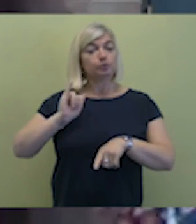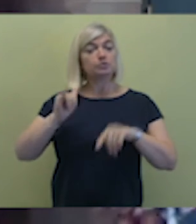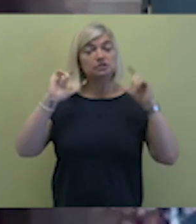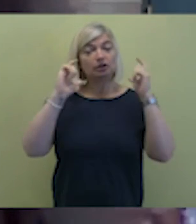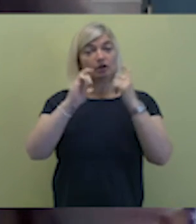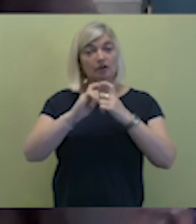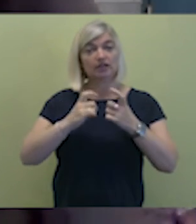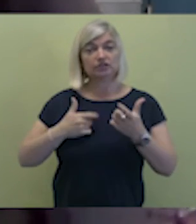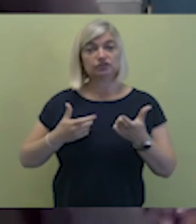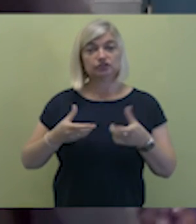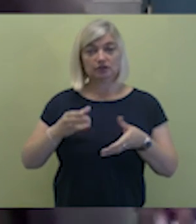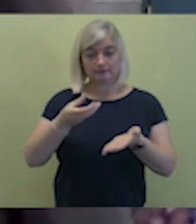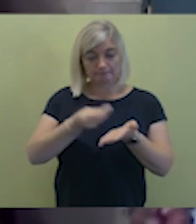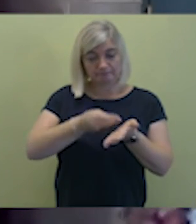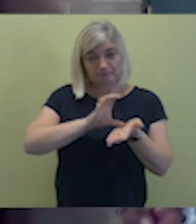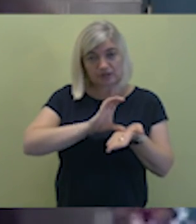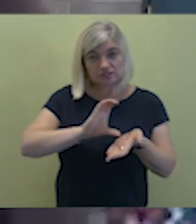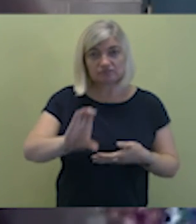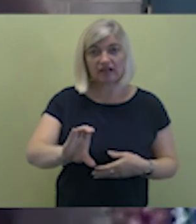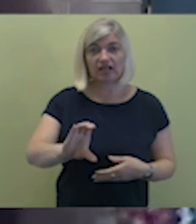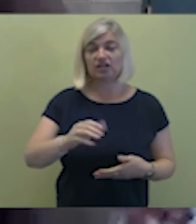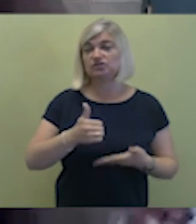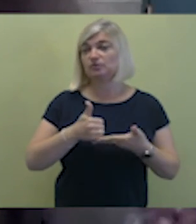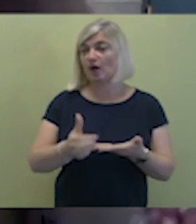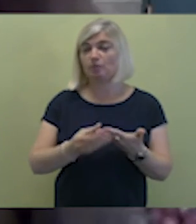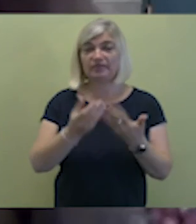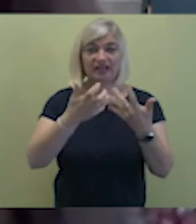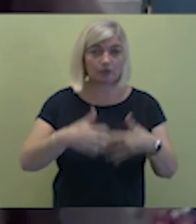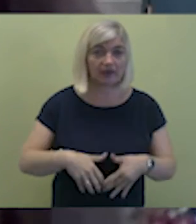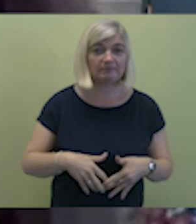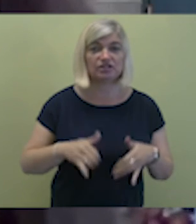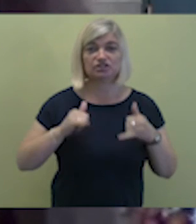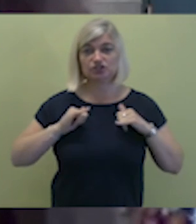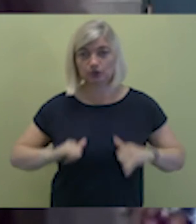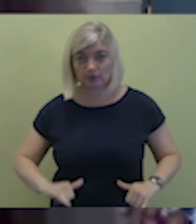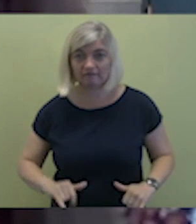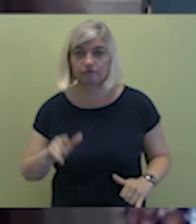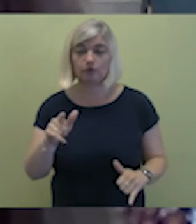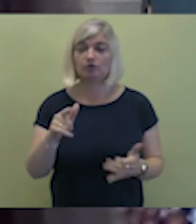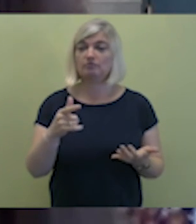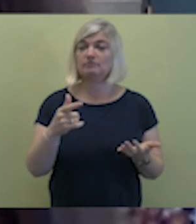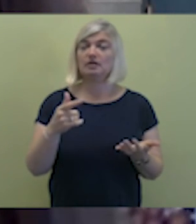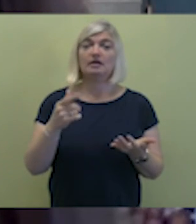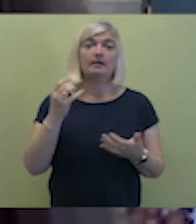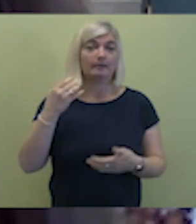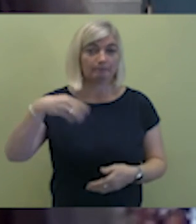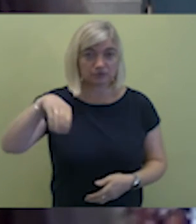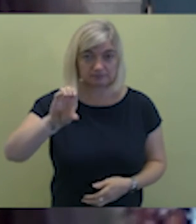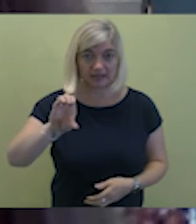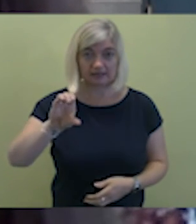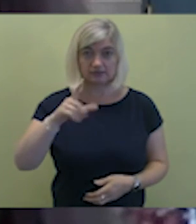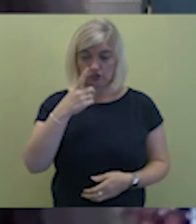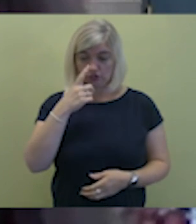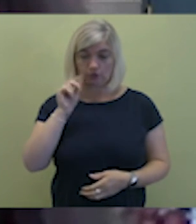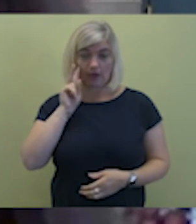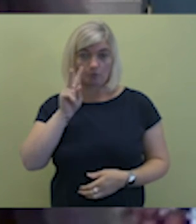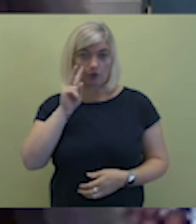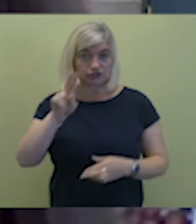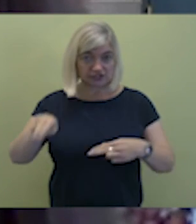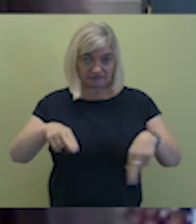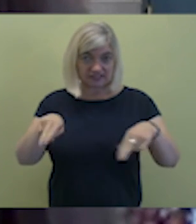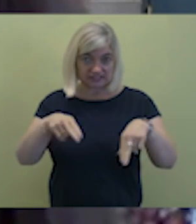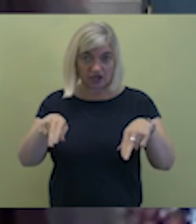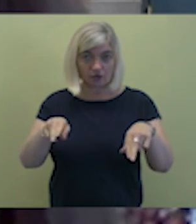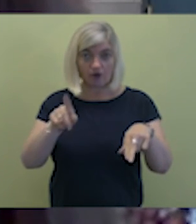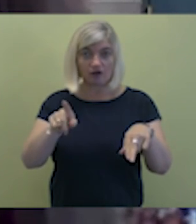bursaries to help with things like equipment, uniform, bus passes. You can watch back our finance session that we hosted to find out more about